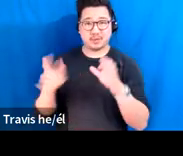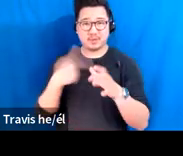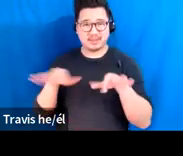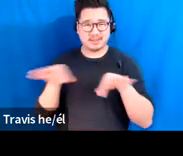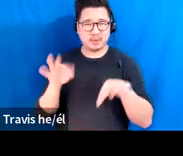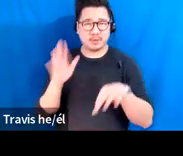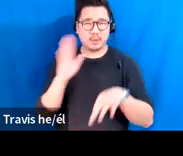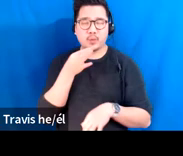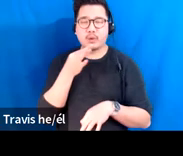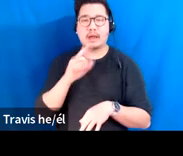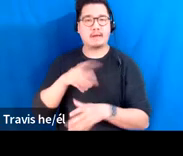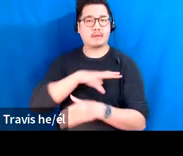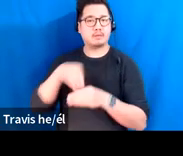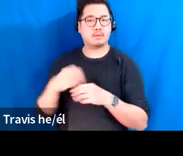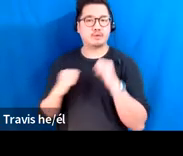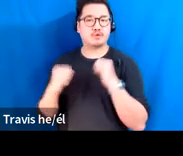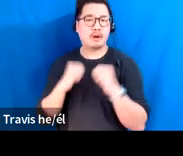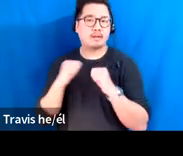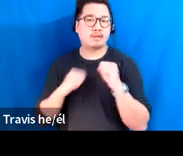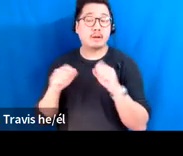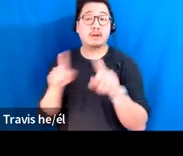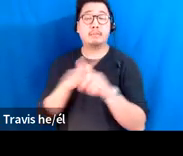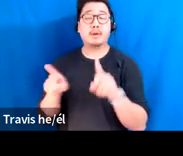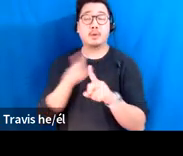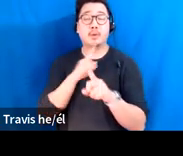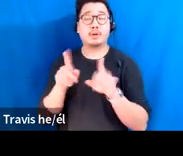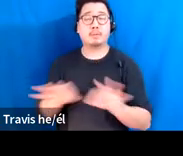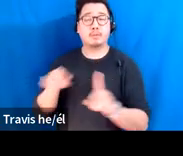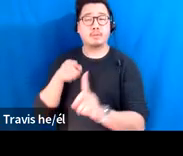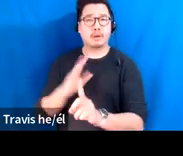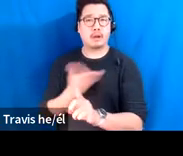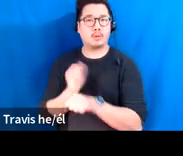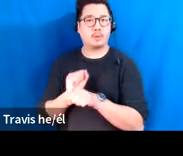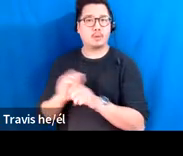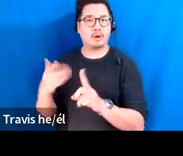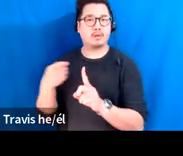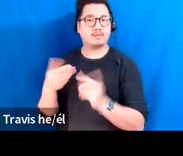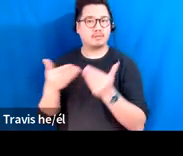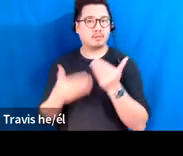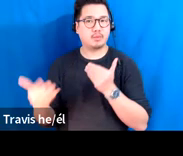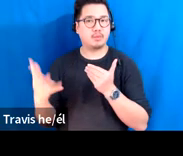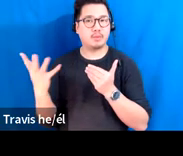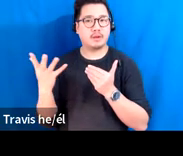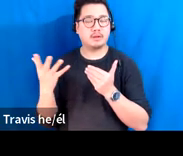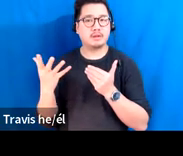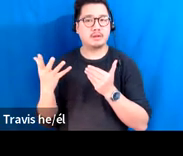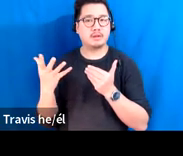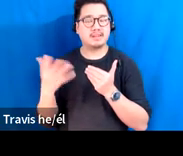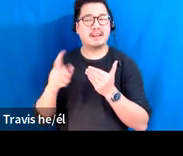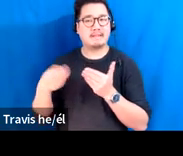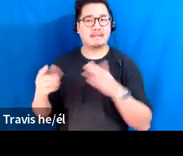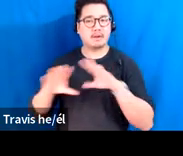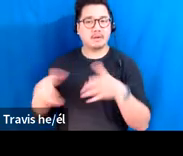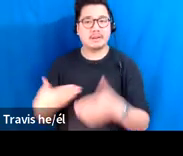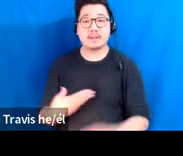part of the strategy but the central component of our work moving going forward must center on good and